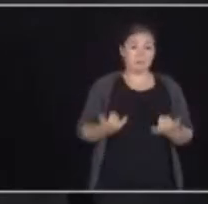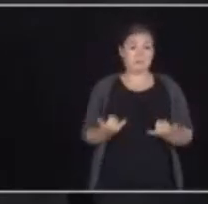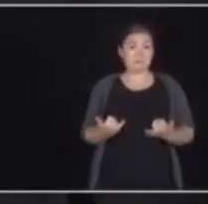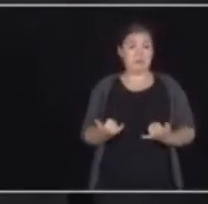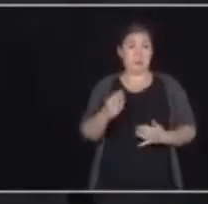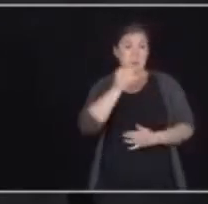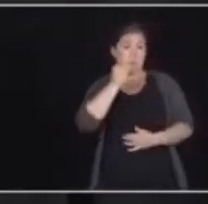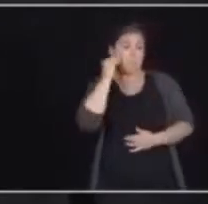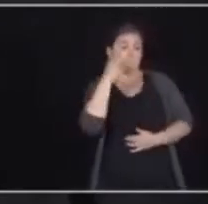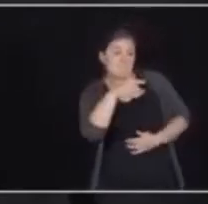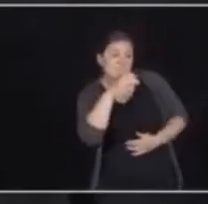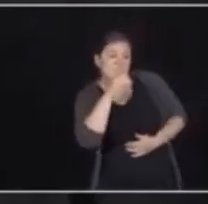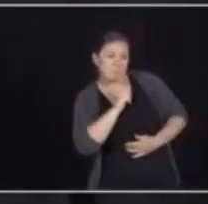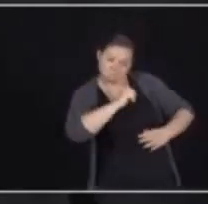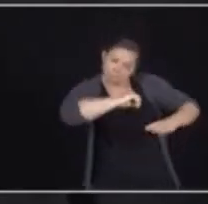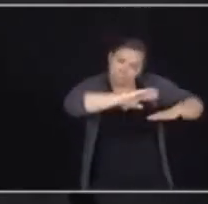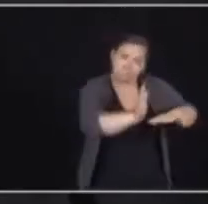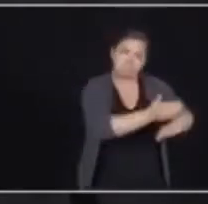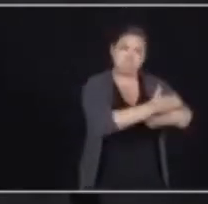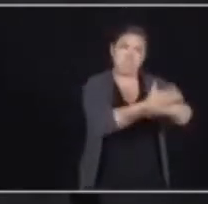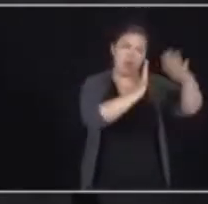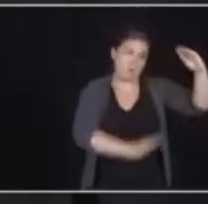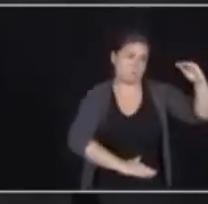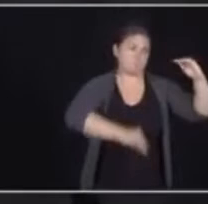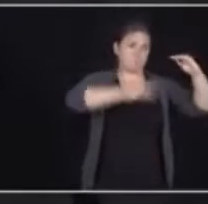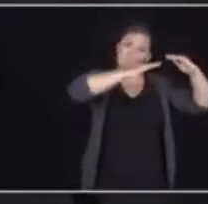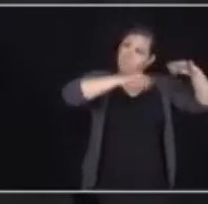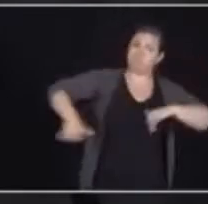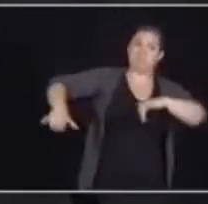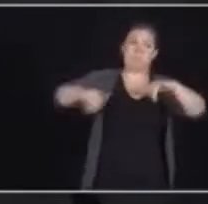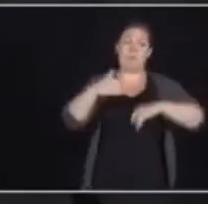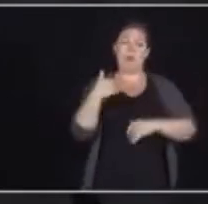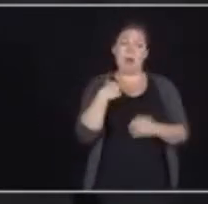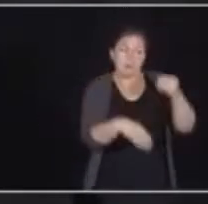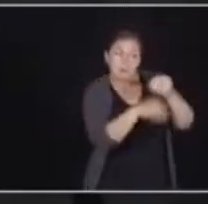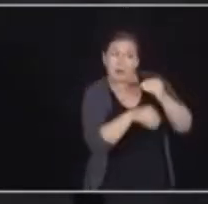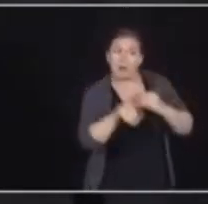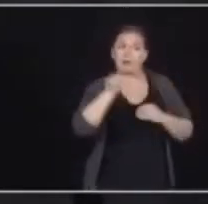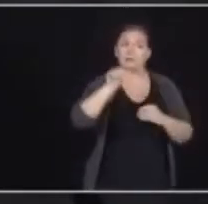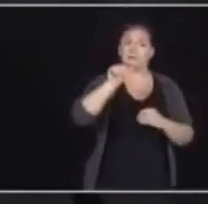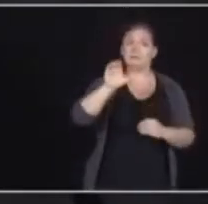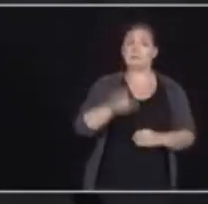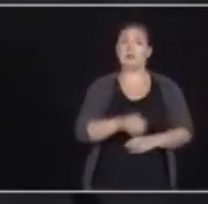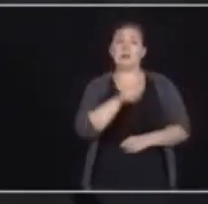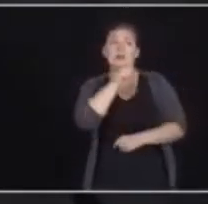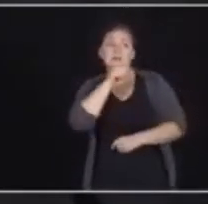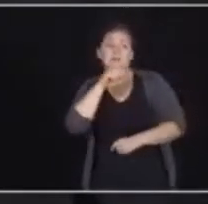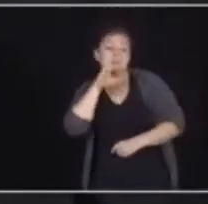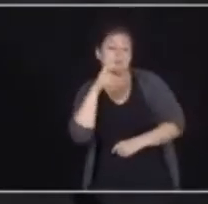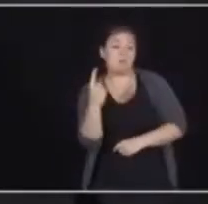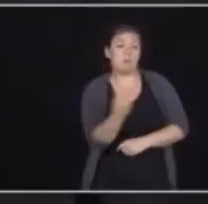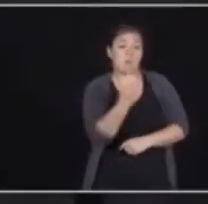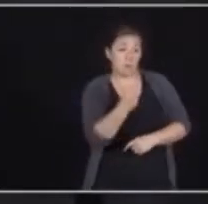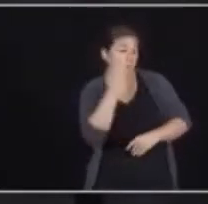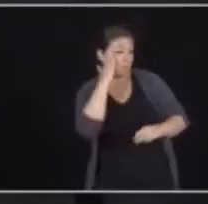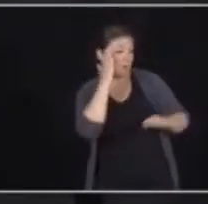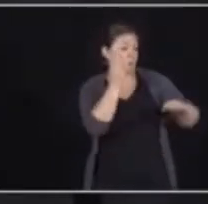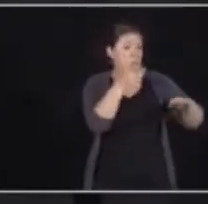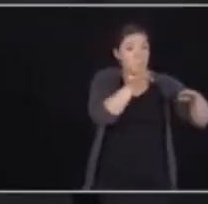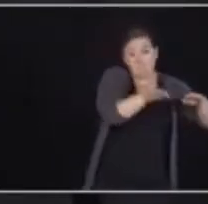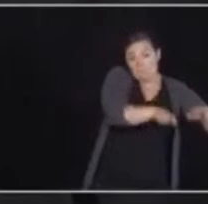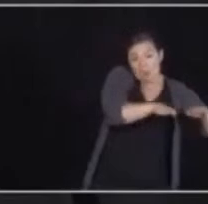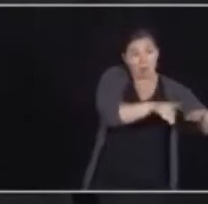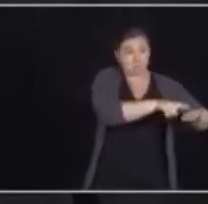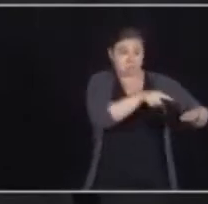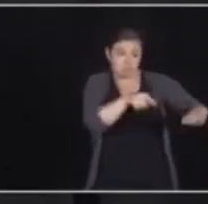standards with features like air conditioning and private or semi-private rooms. Our plan will create 4 new